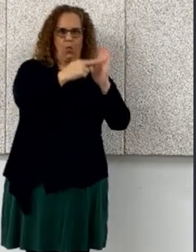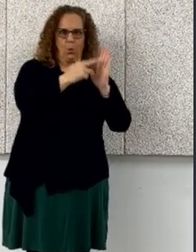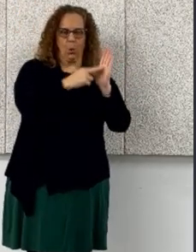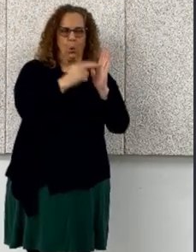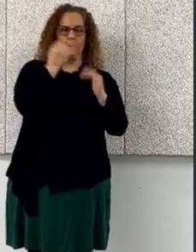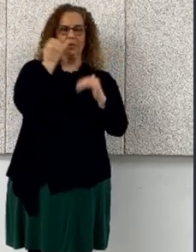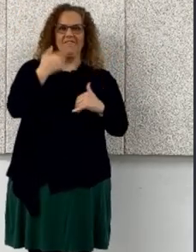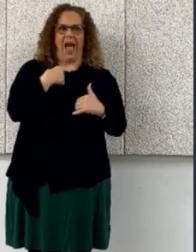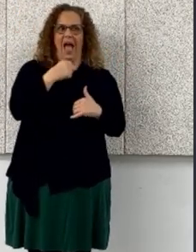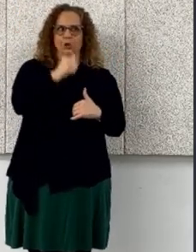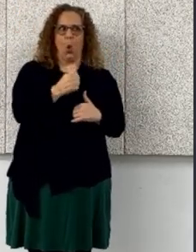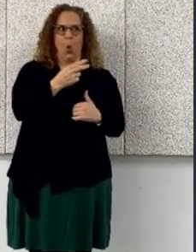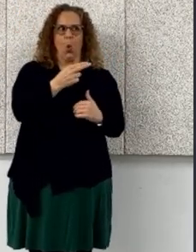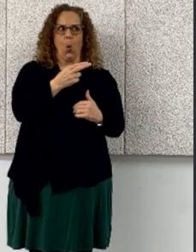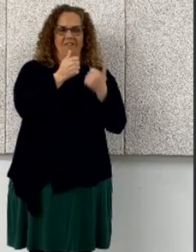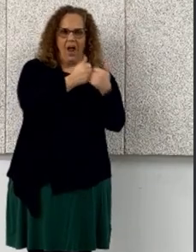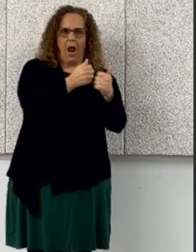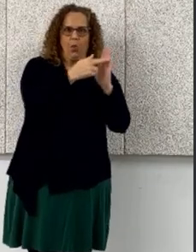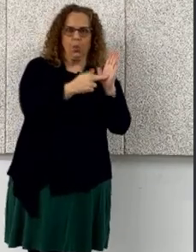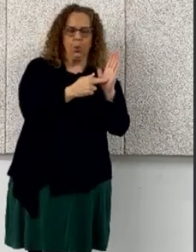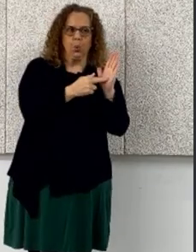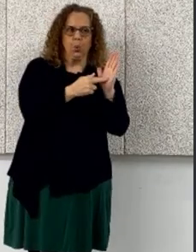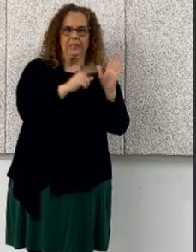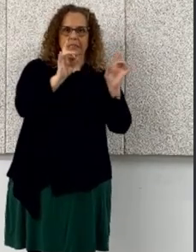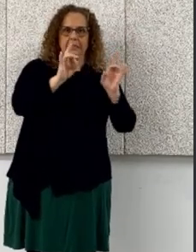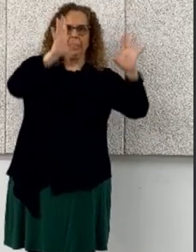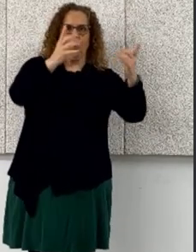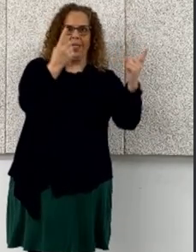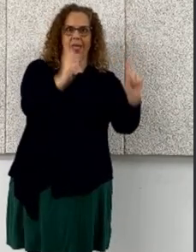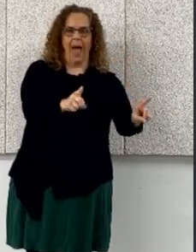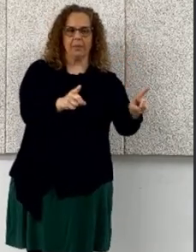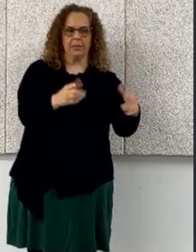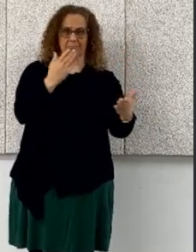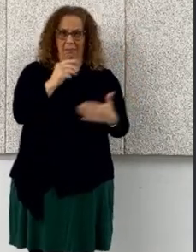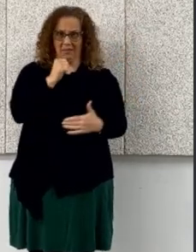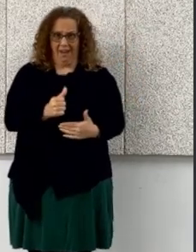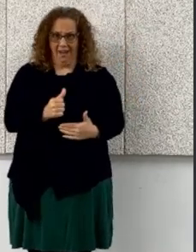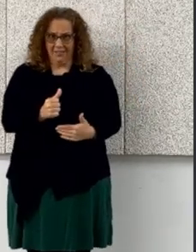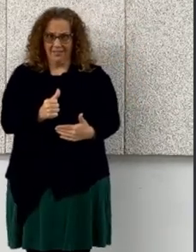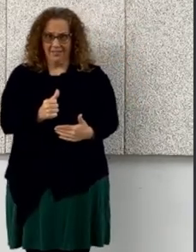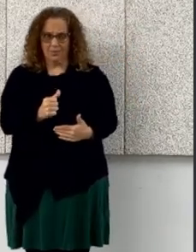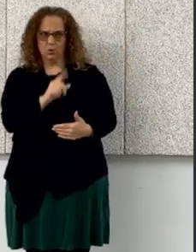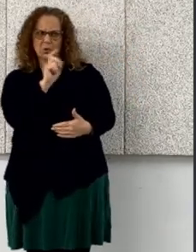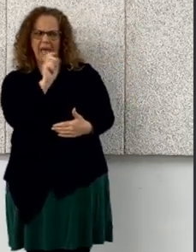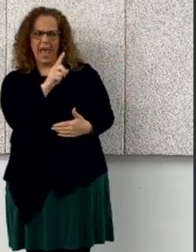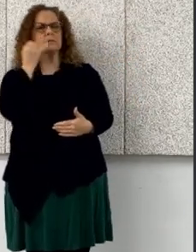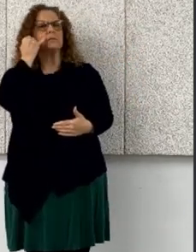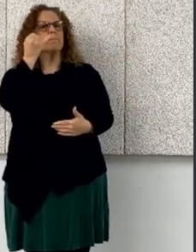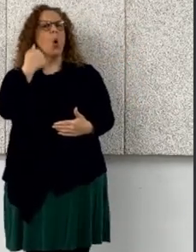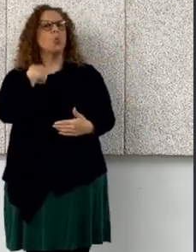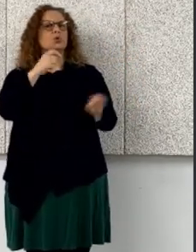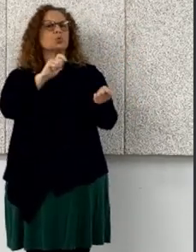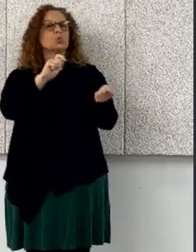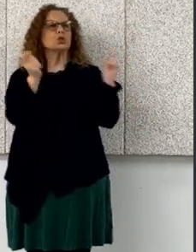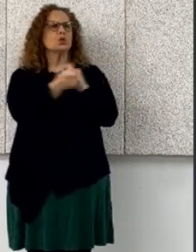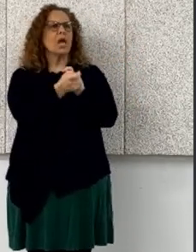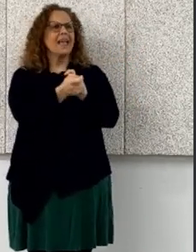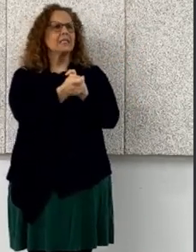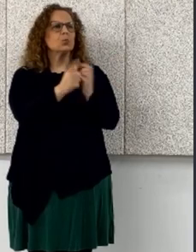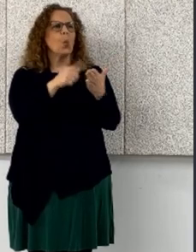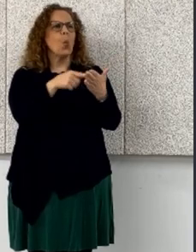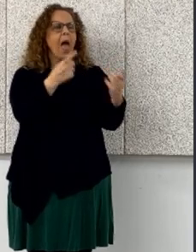something terrible will happen. Yes. Ask the person that you perceive as making the rule, what happens if I break your rule? We just did that.